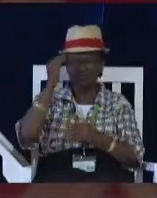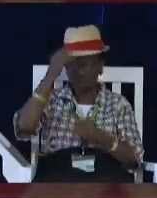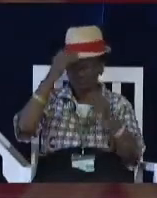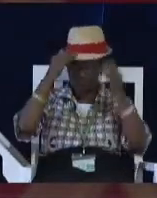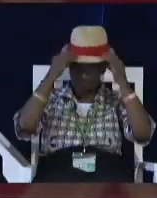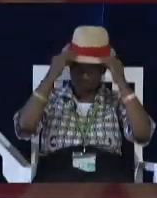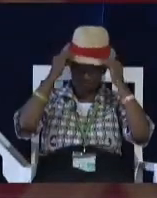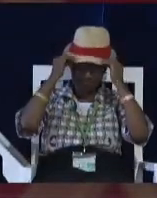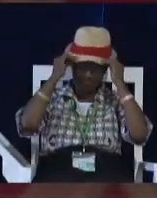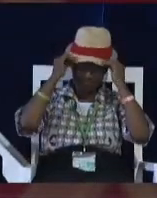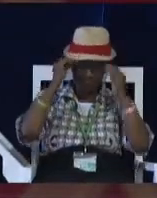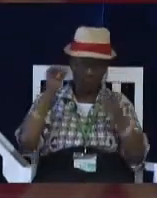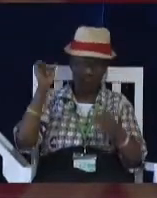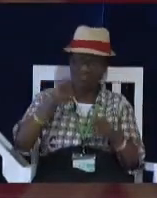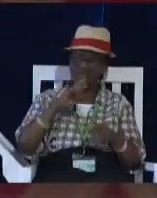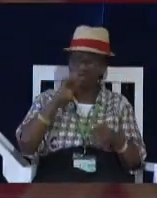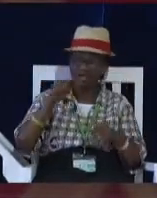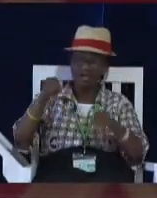they've been ordained,